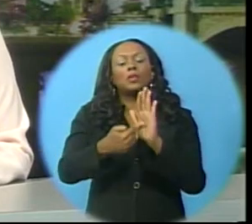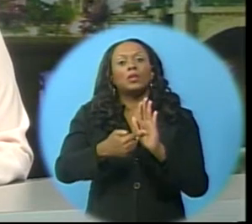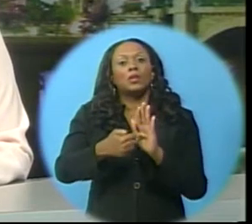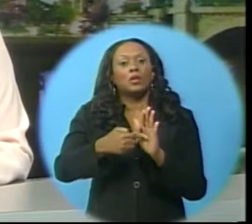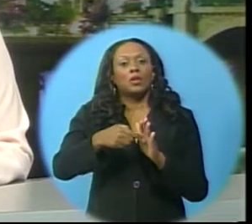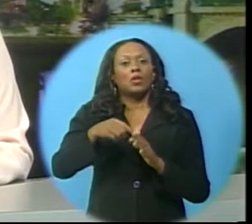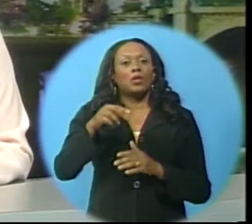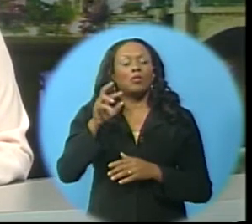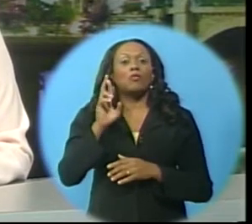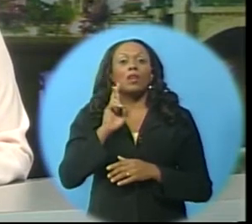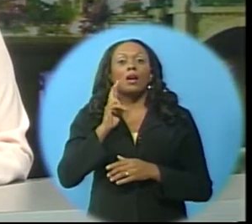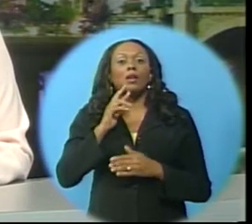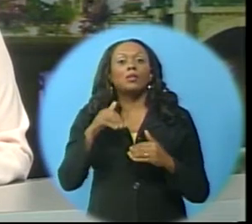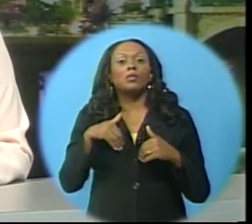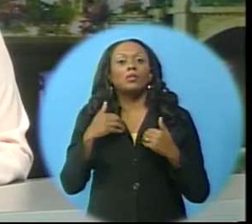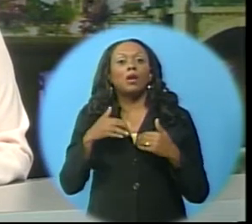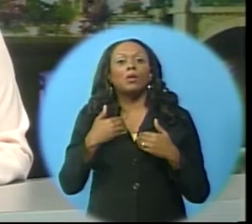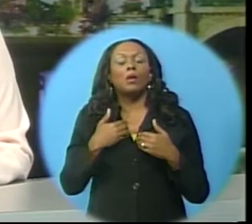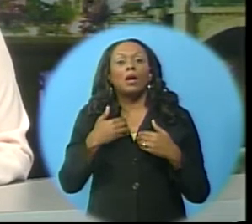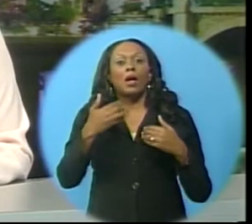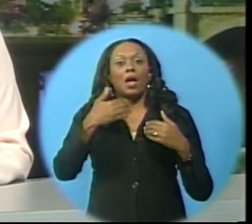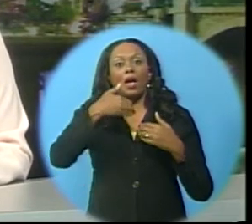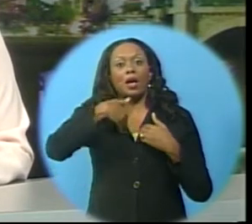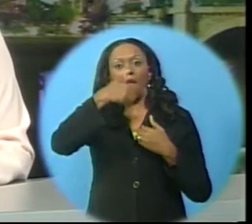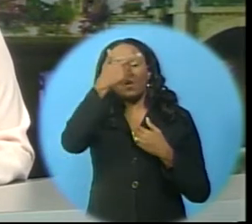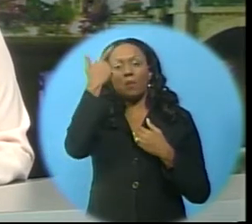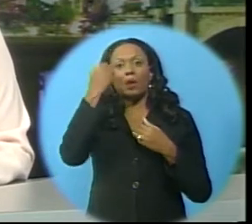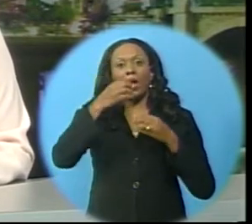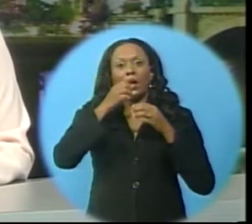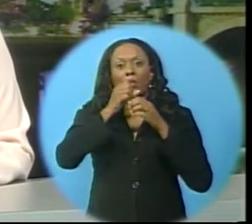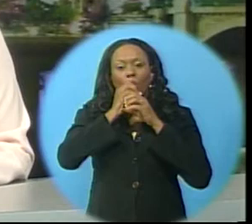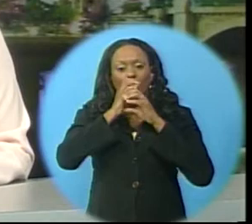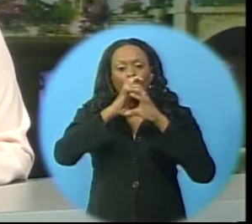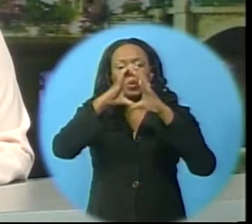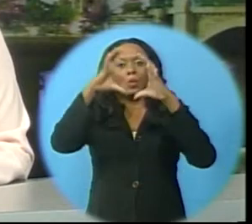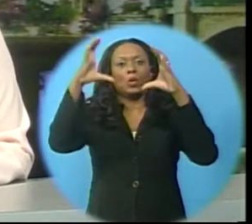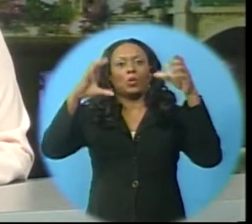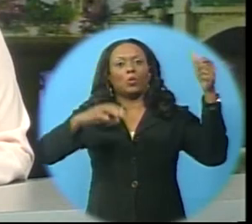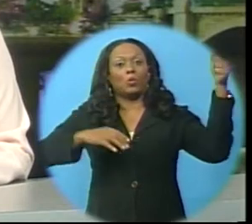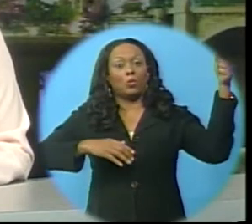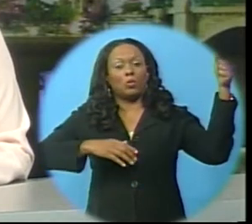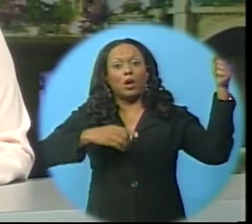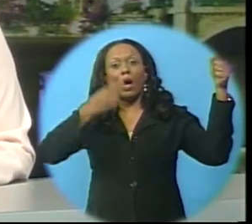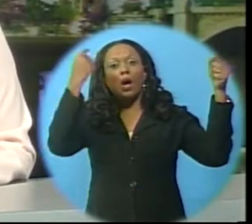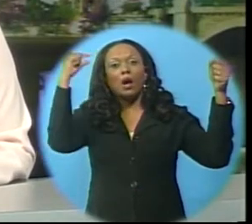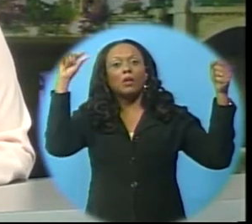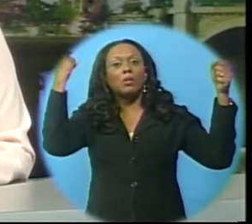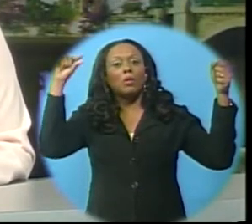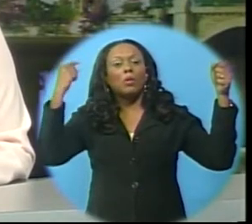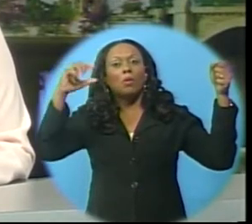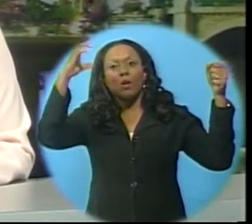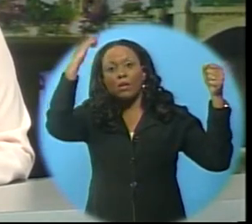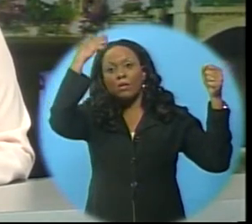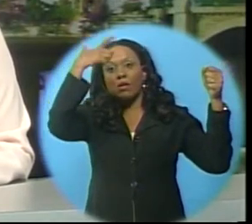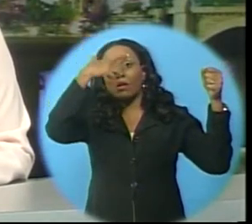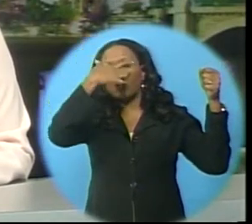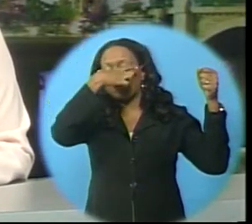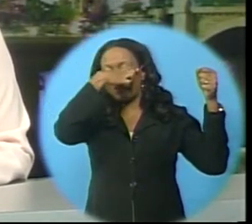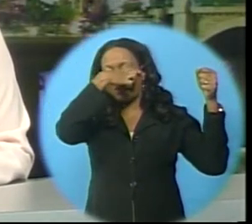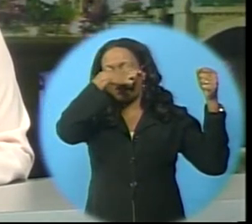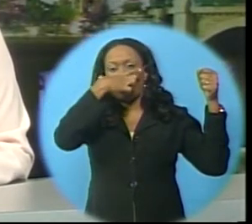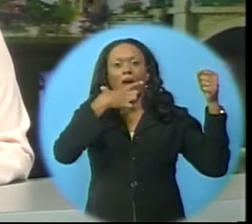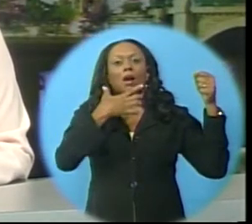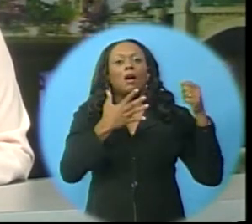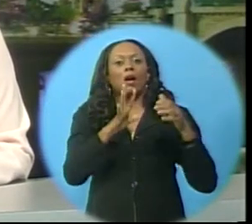a young Rihanna holding a black balloon in her left hand while a gold crown covers her eyes the white and red canvas is